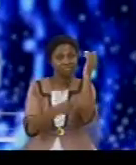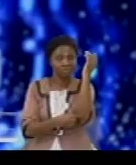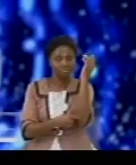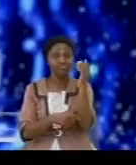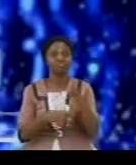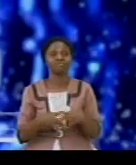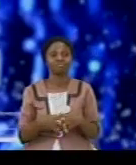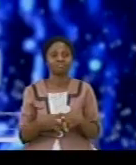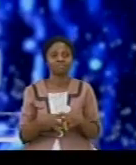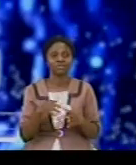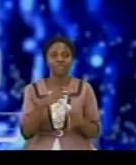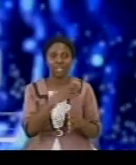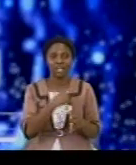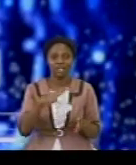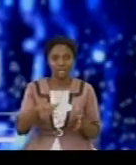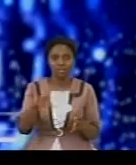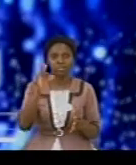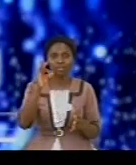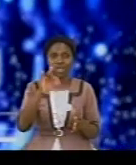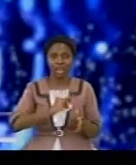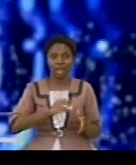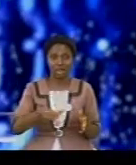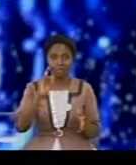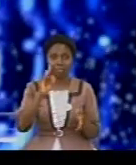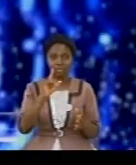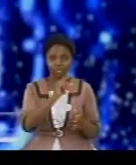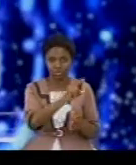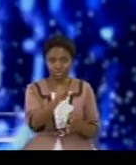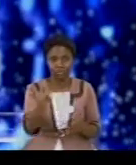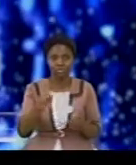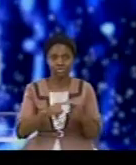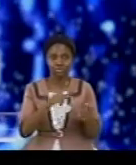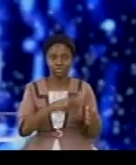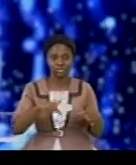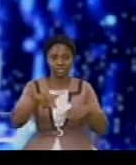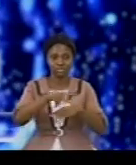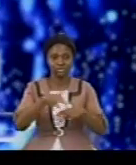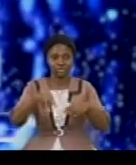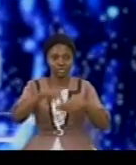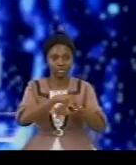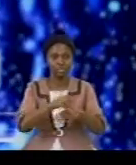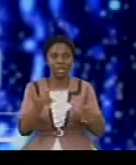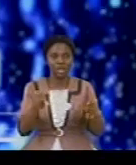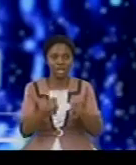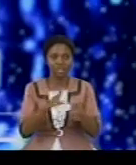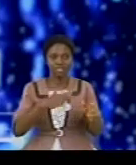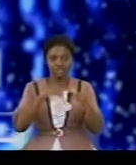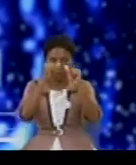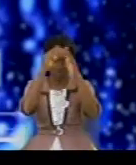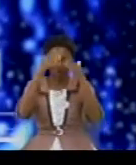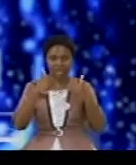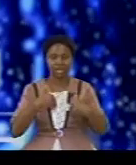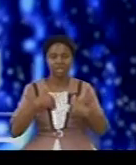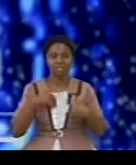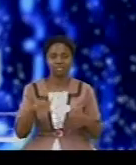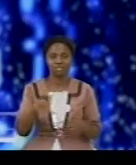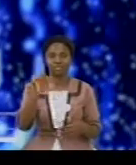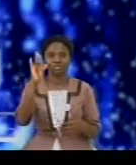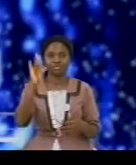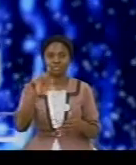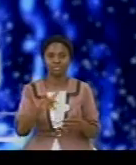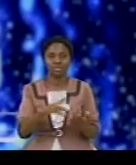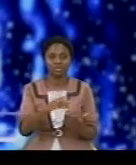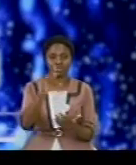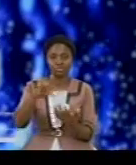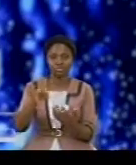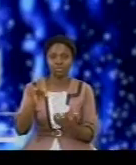me, kingdom citizens. We shall eat and drink at the Lord's table in his kingdom, and sit on thrones judging the 12